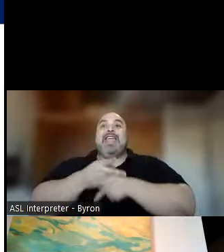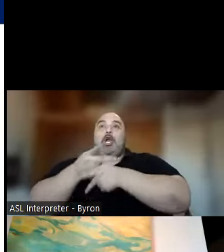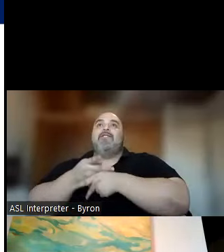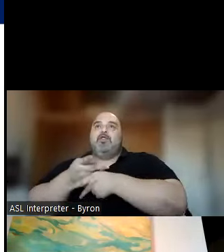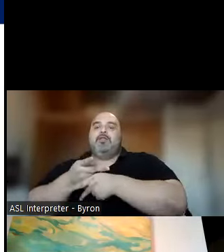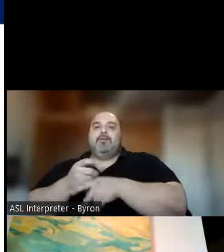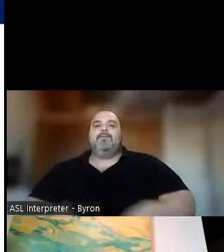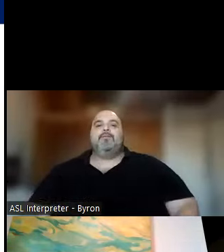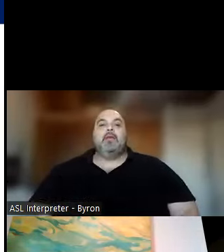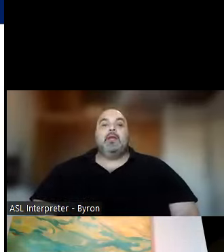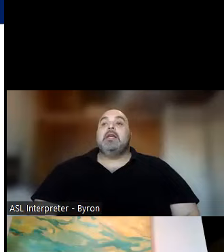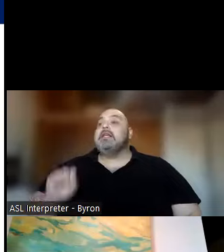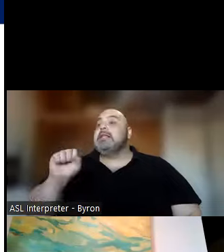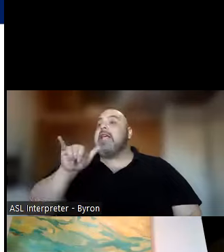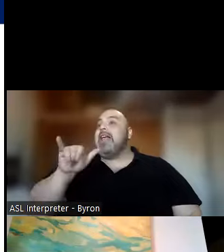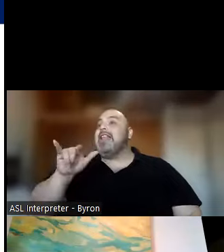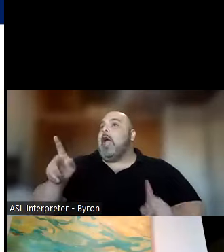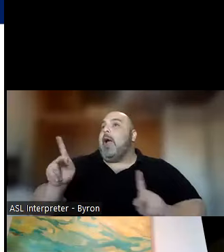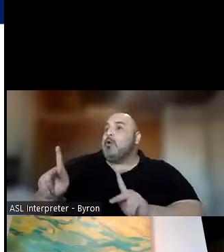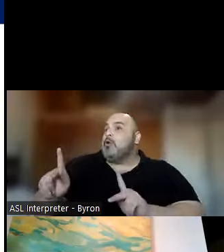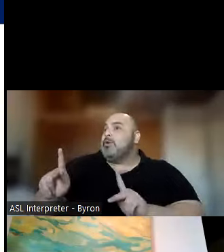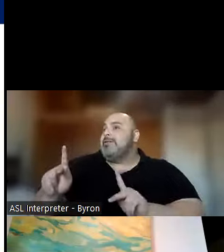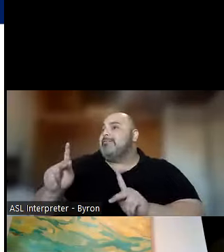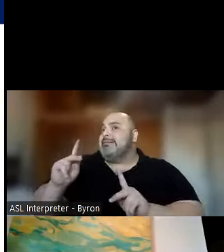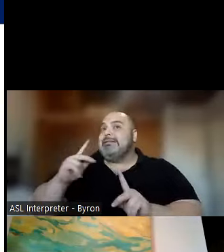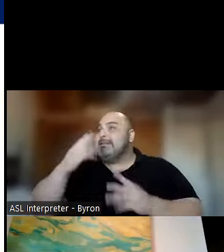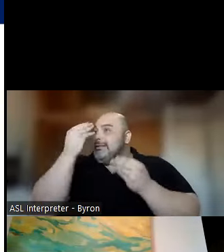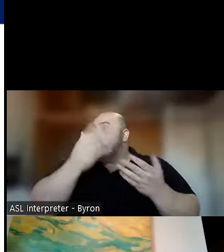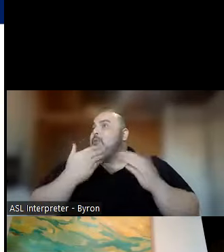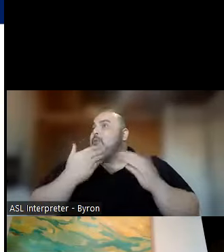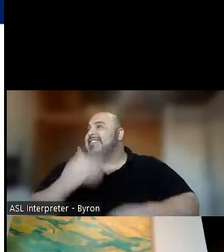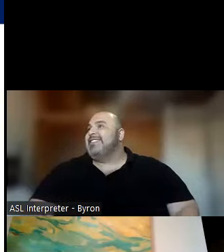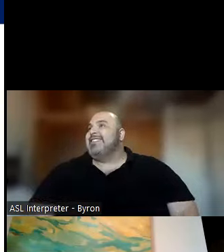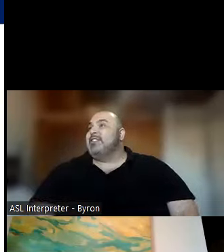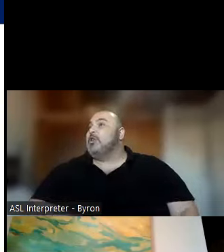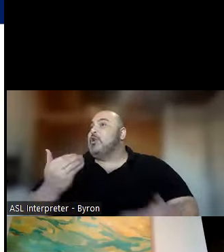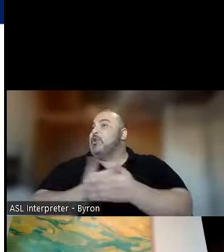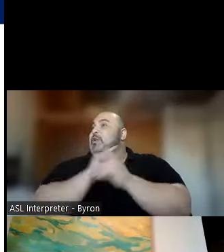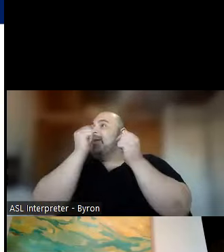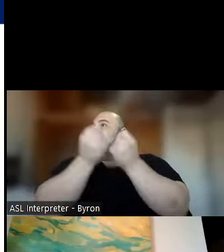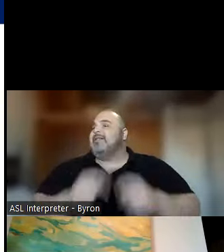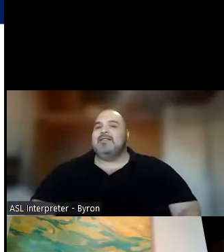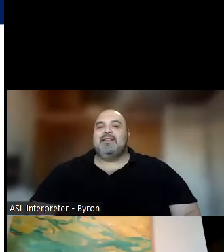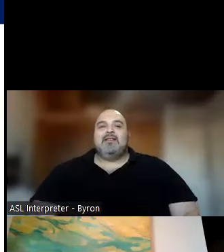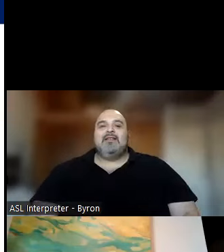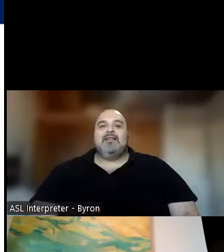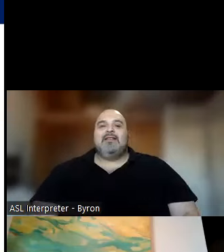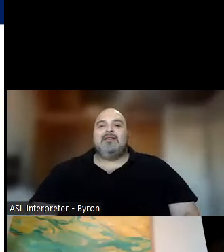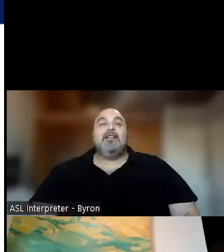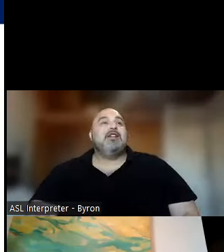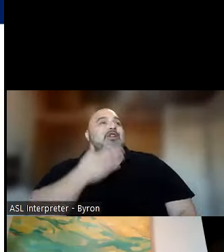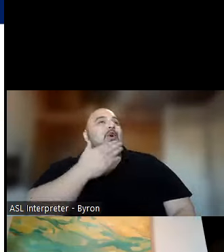so much. And Sally, we just wanted to give you an opportunity to say good morning to your new team. Good